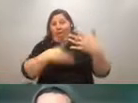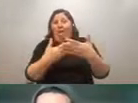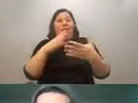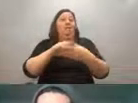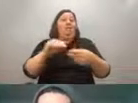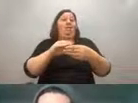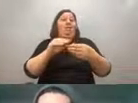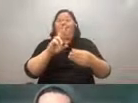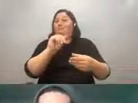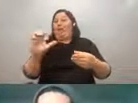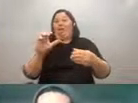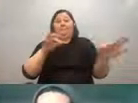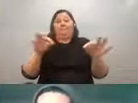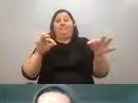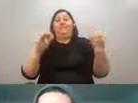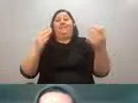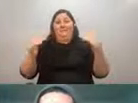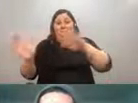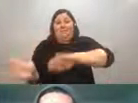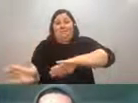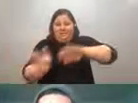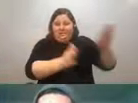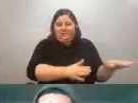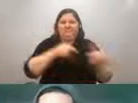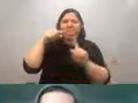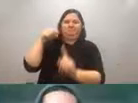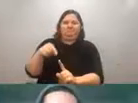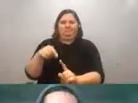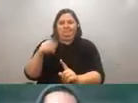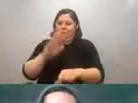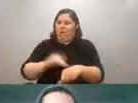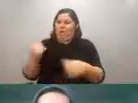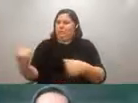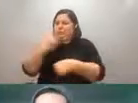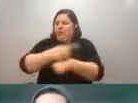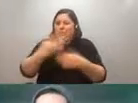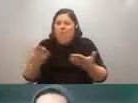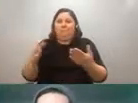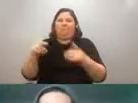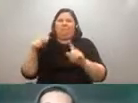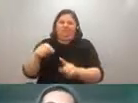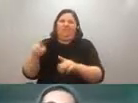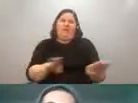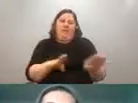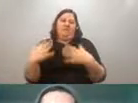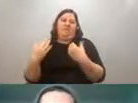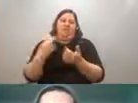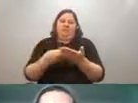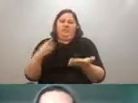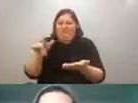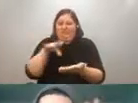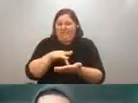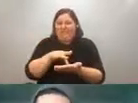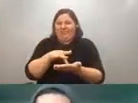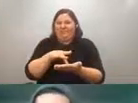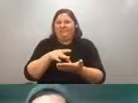um here we are to our call for today which is the behavioral health resource center i i'm gonna